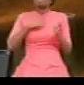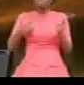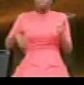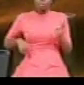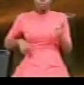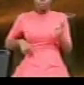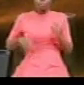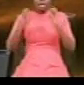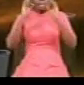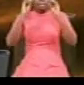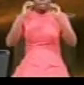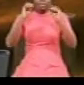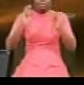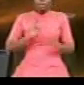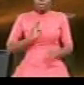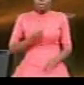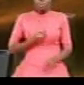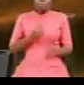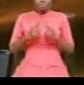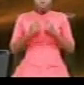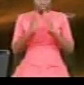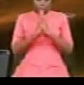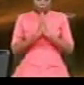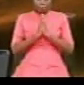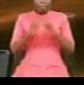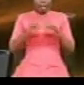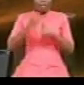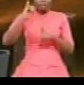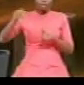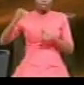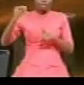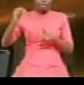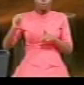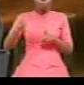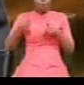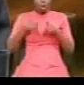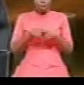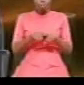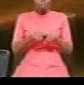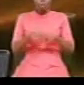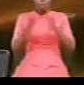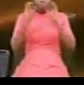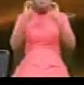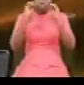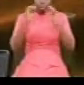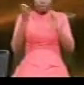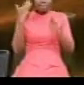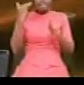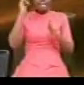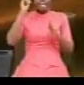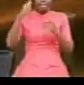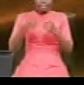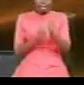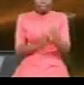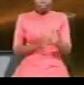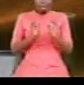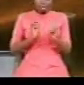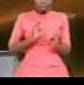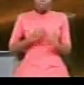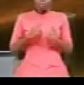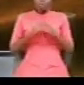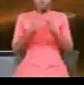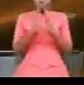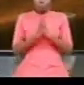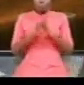Lord, teach us to pray, as John also taught his disciples. Teach us to